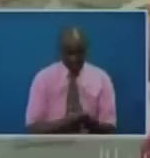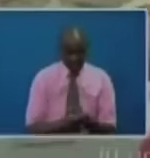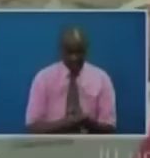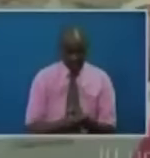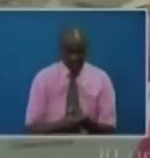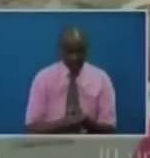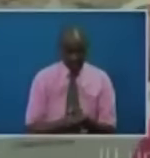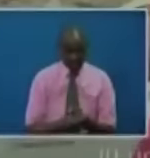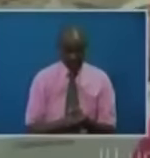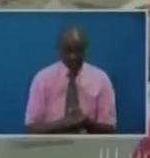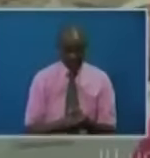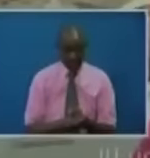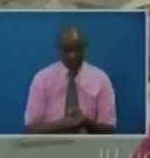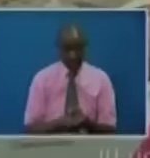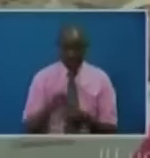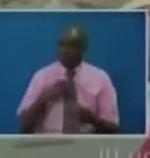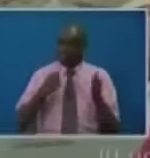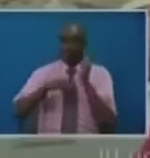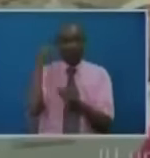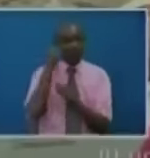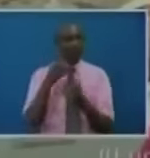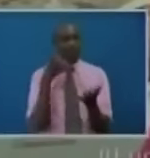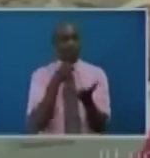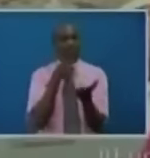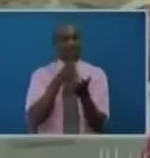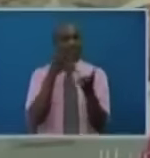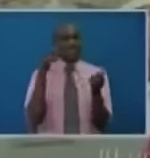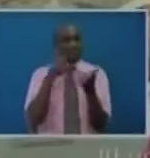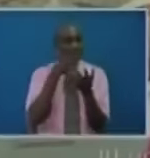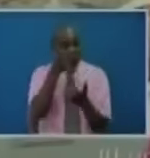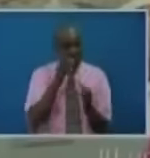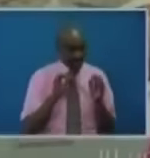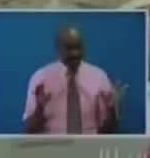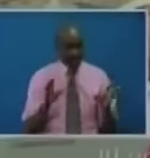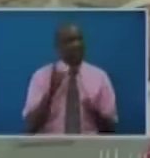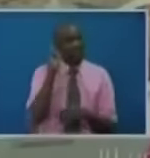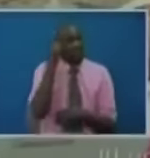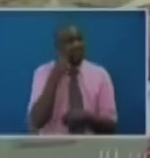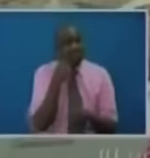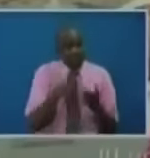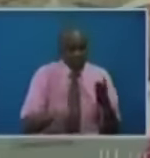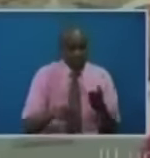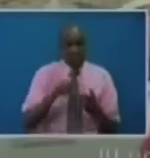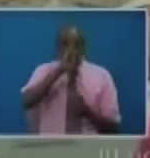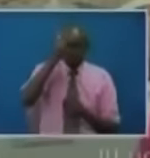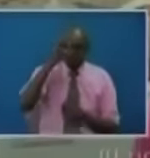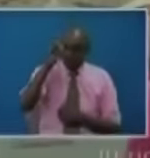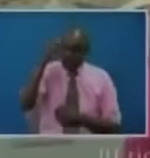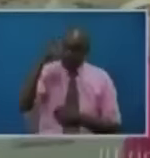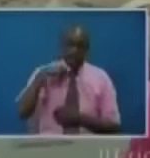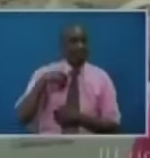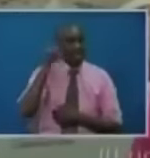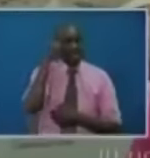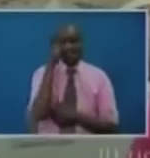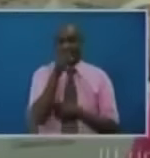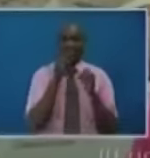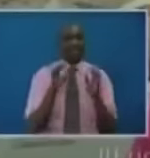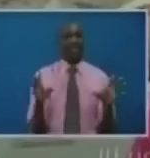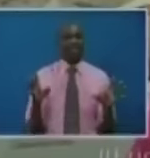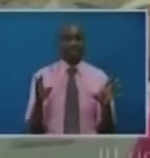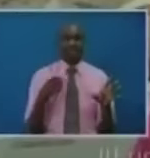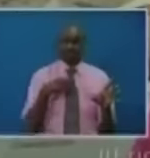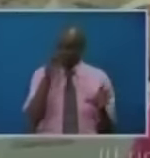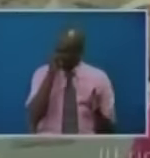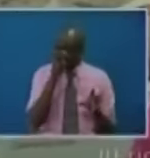place. I refuse to be part of that thing. In the first place, the Jumuiya thing, I've never understood it up to date. I